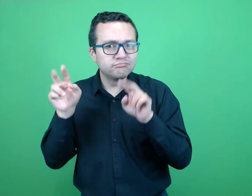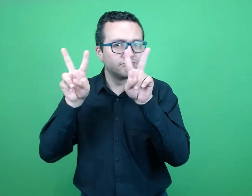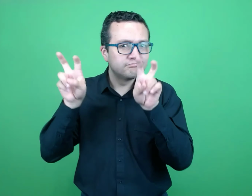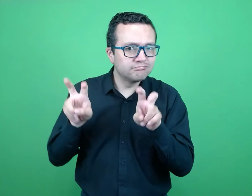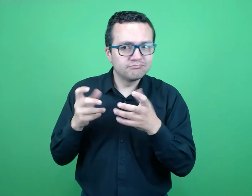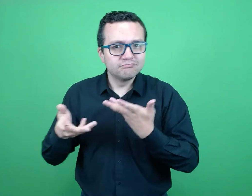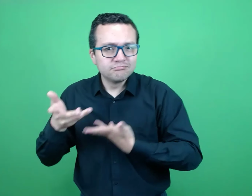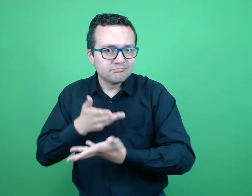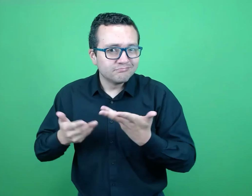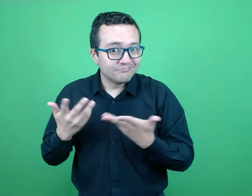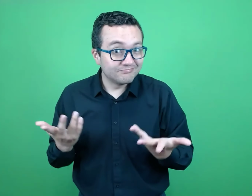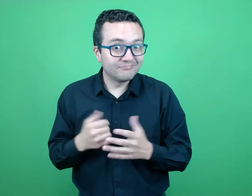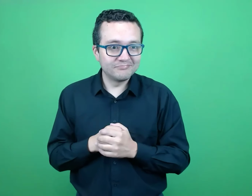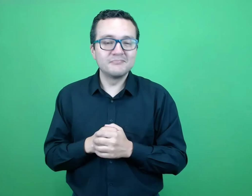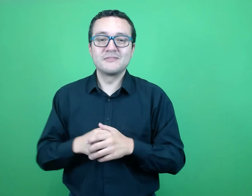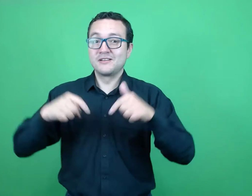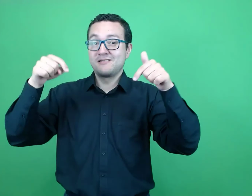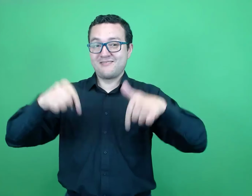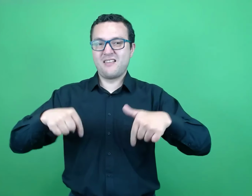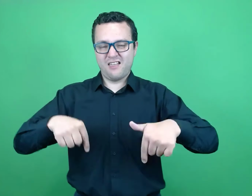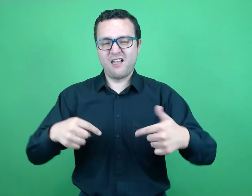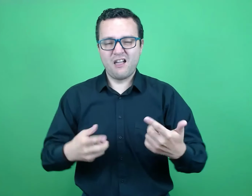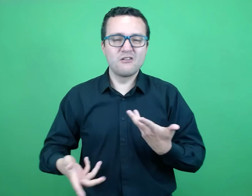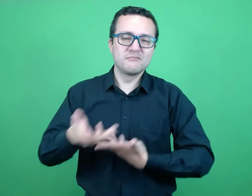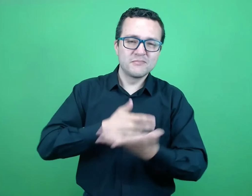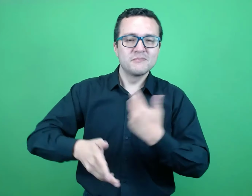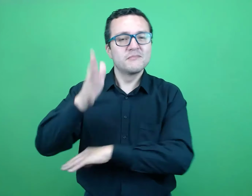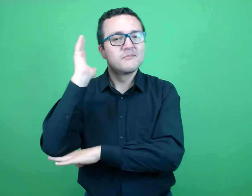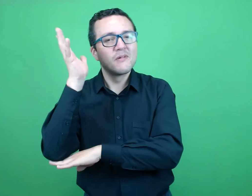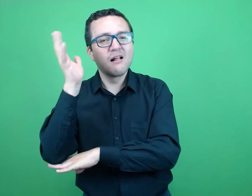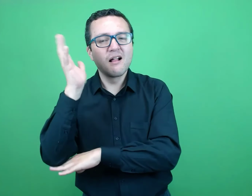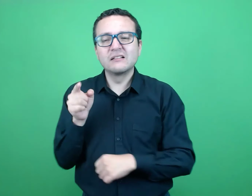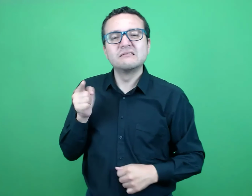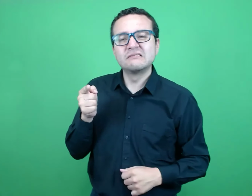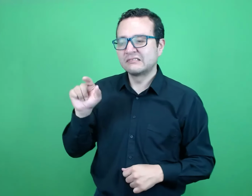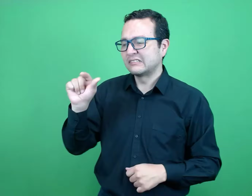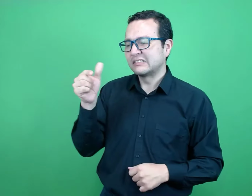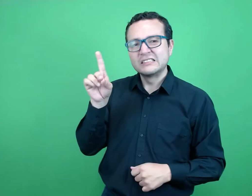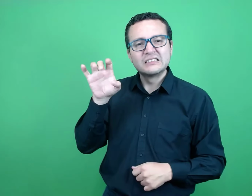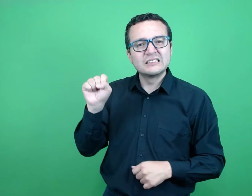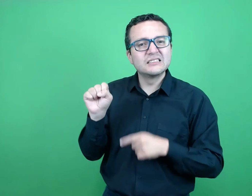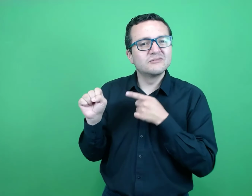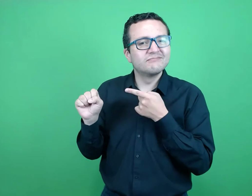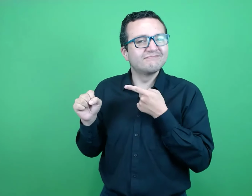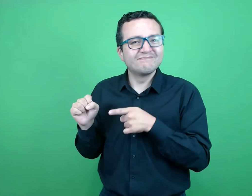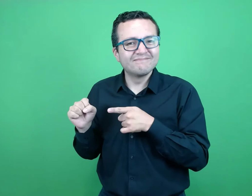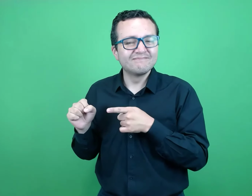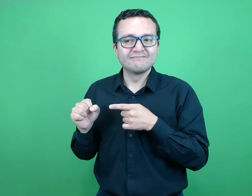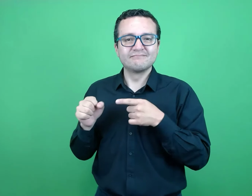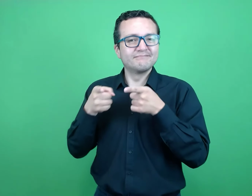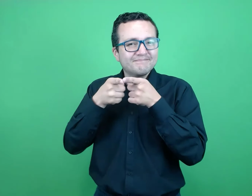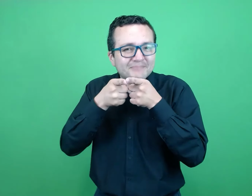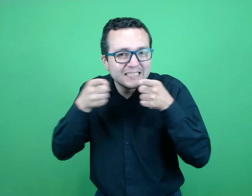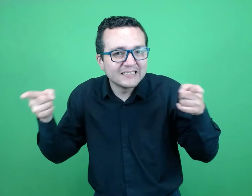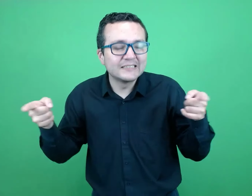important webinar. But the Global Disability Summit, or GDS, as we might refer to it today, is